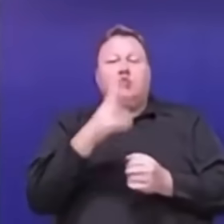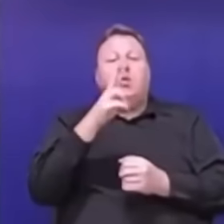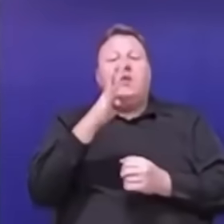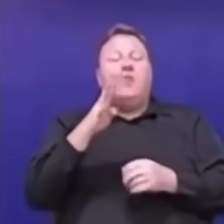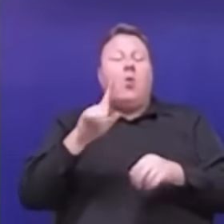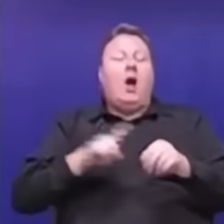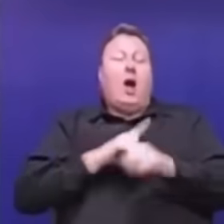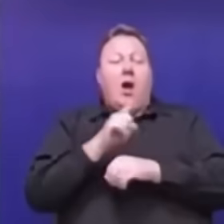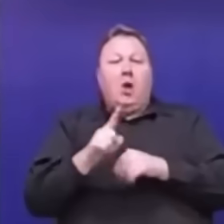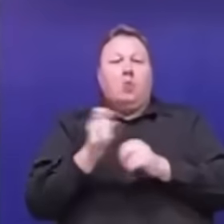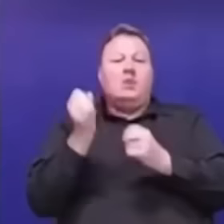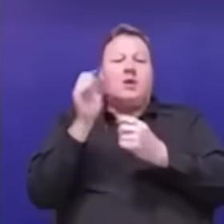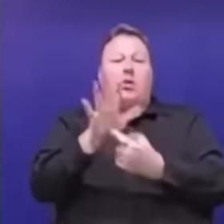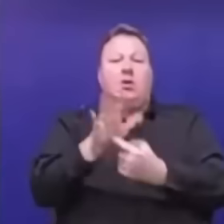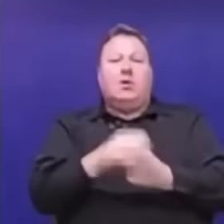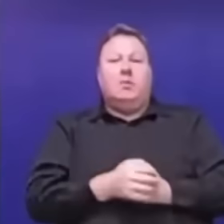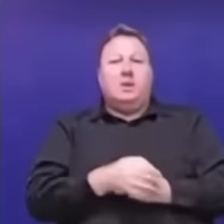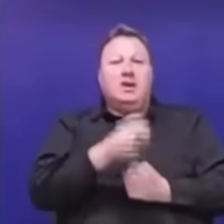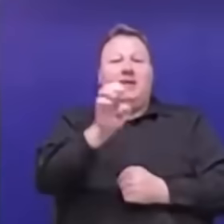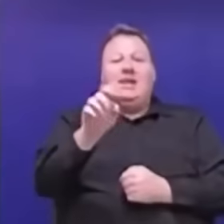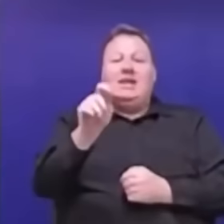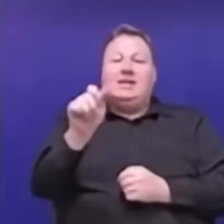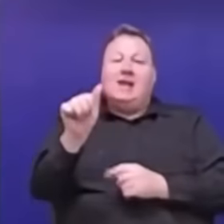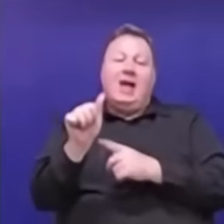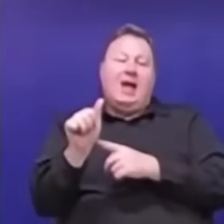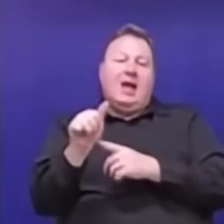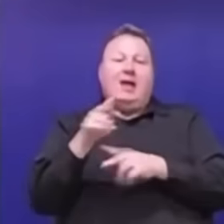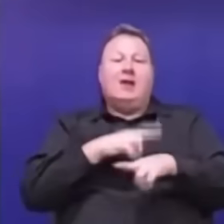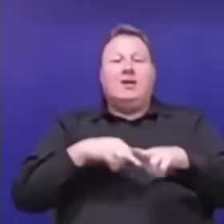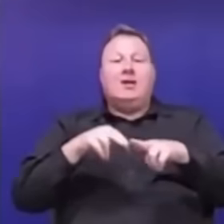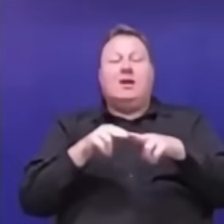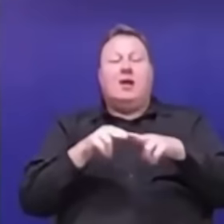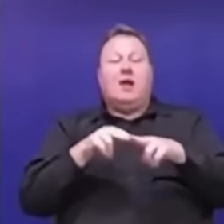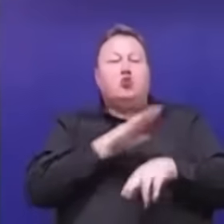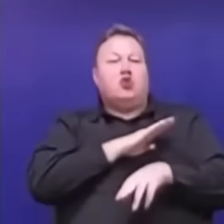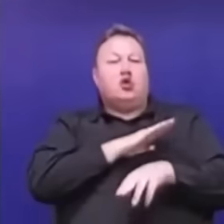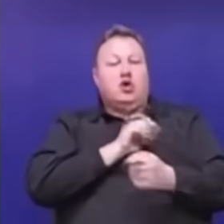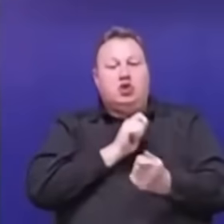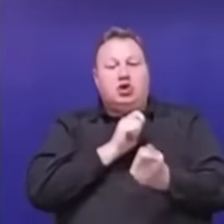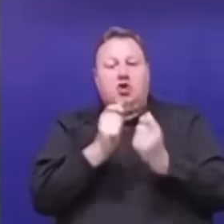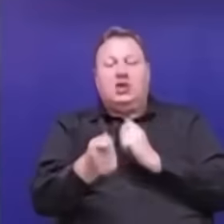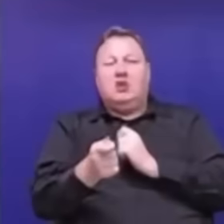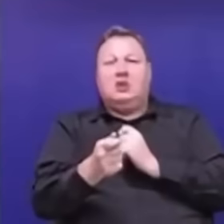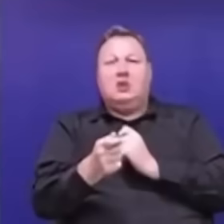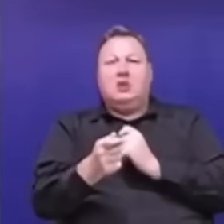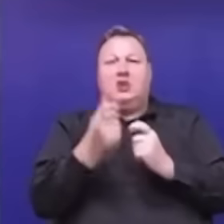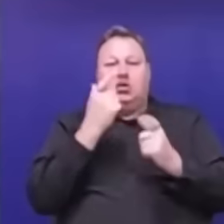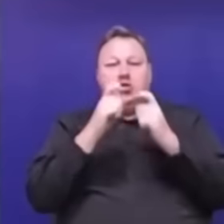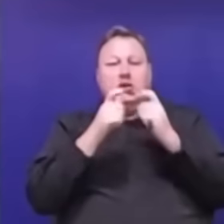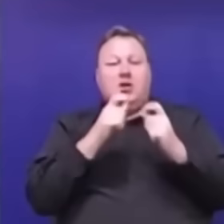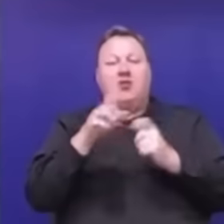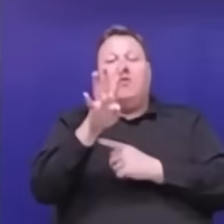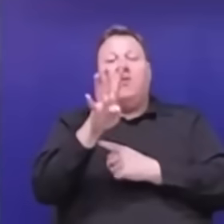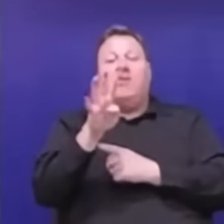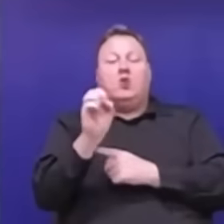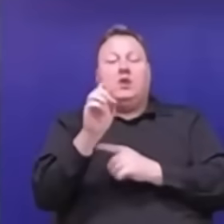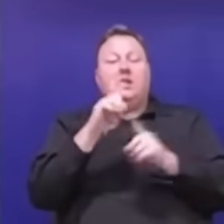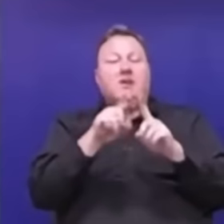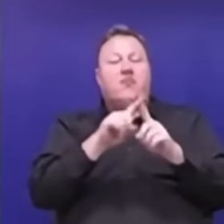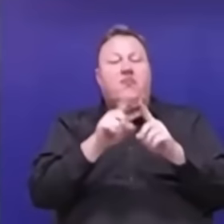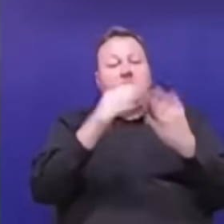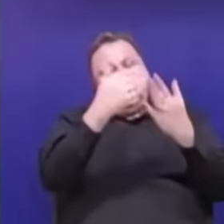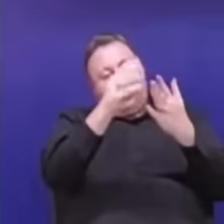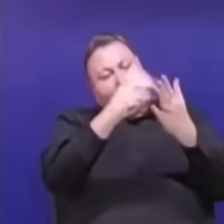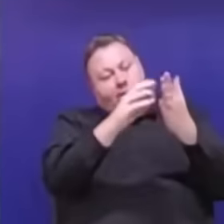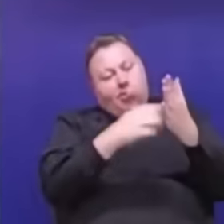hours. The ETA transforms national security, honorable members, by checking 40 different parameters to verify